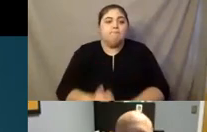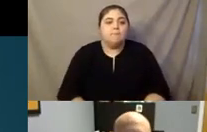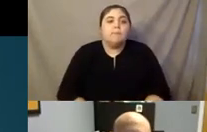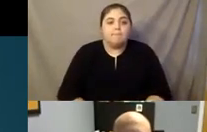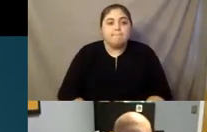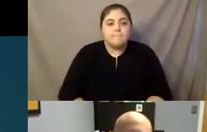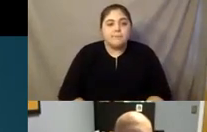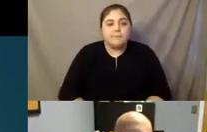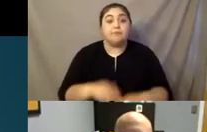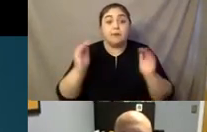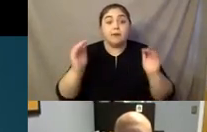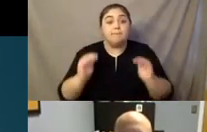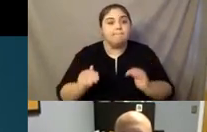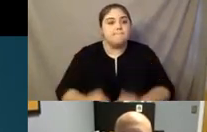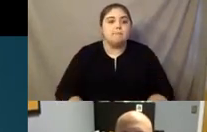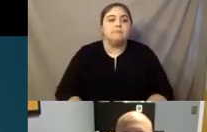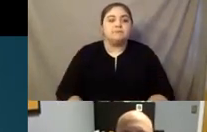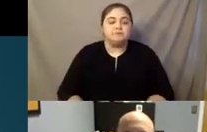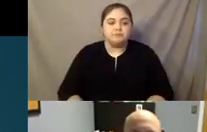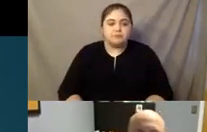own. Next slide.